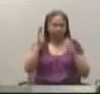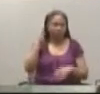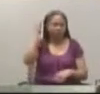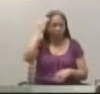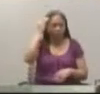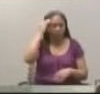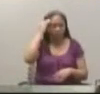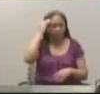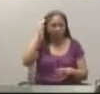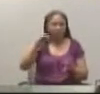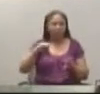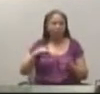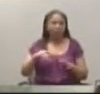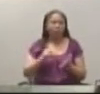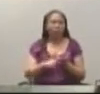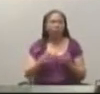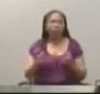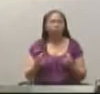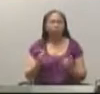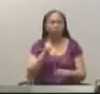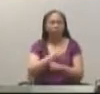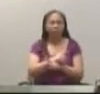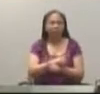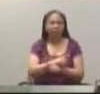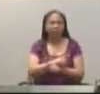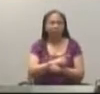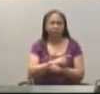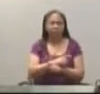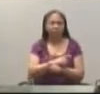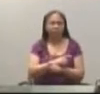But in the midst of a world, just read the papers.